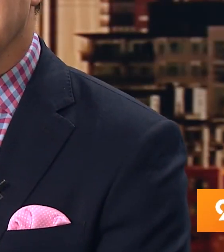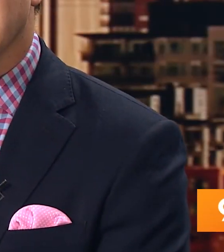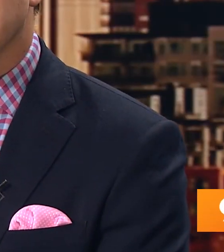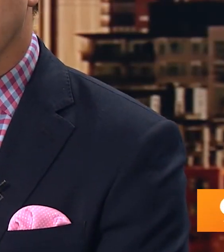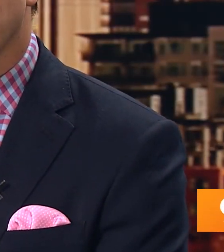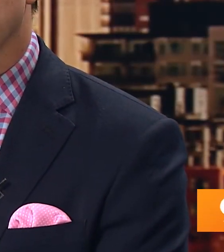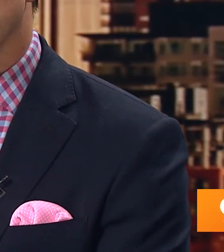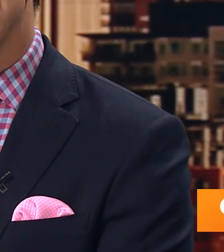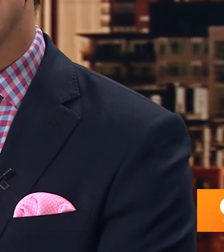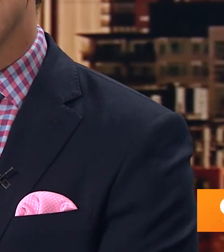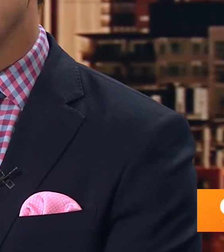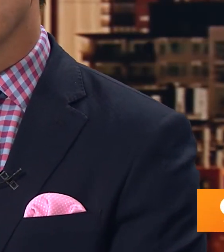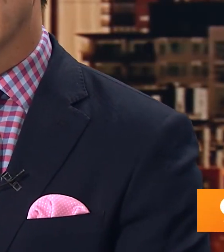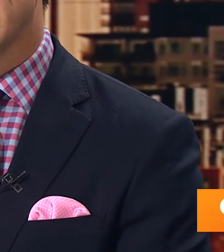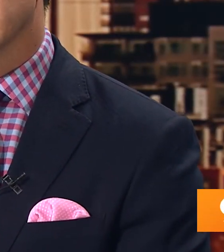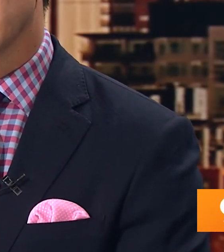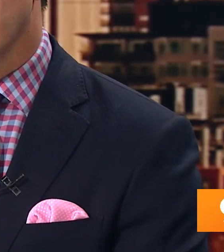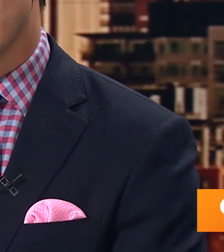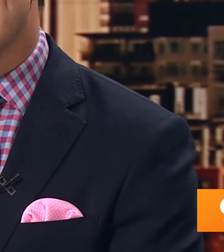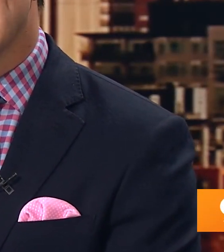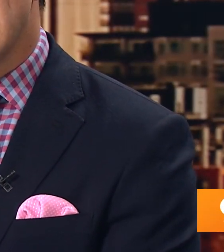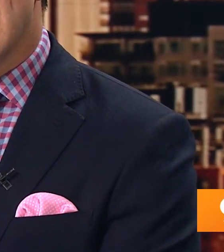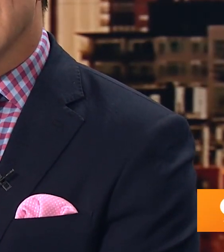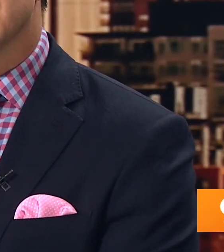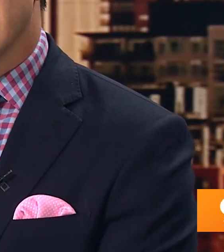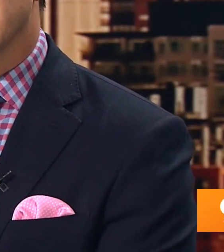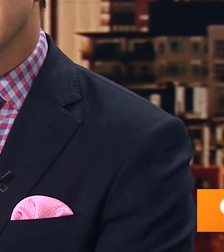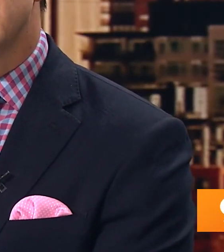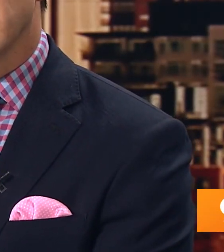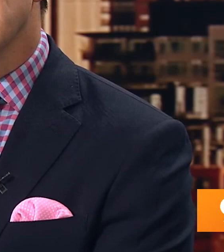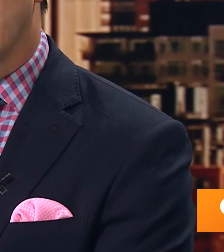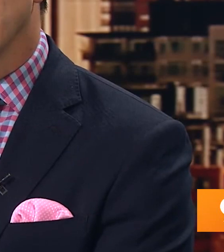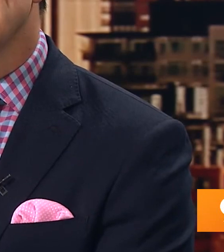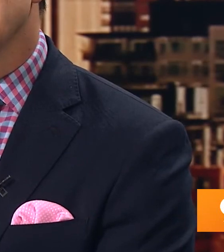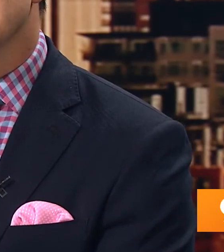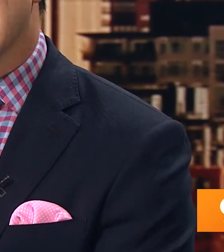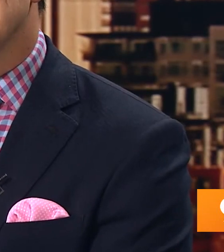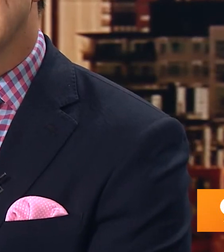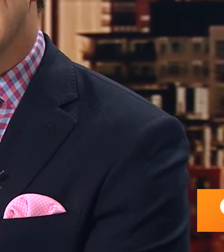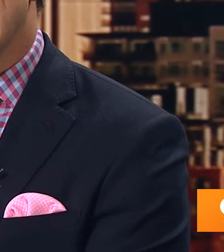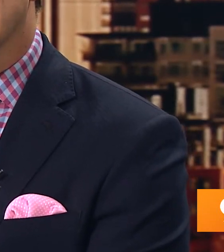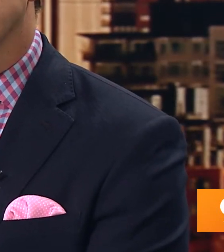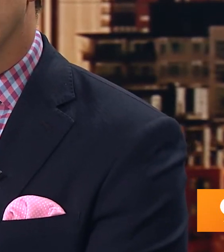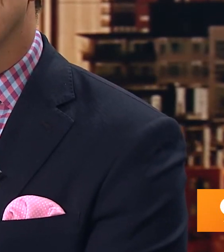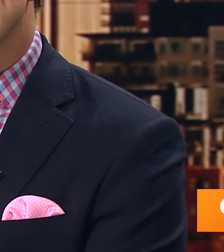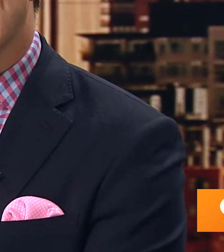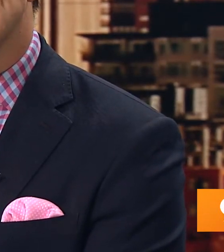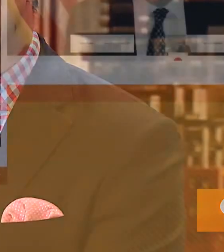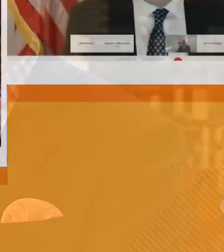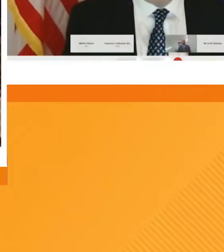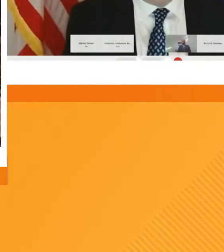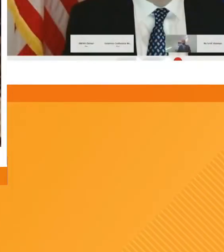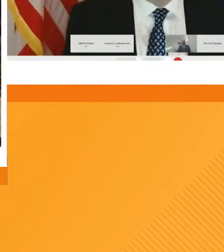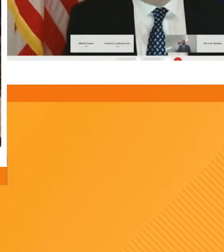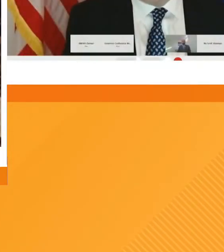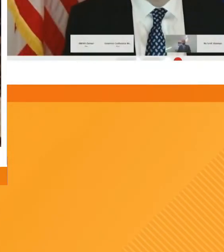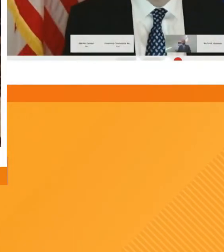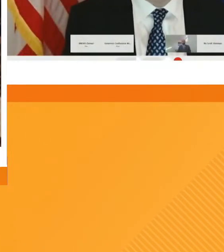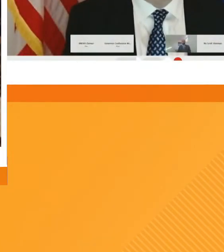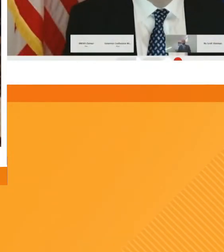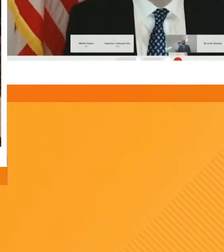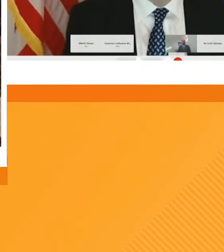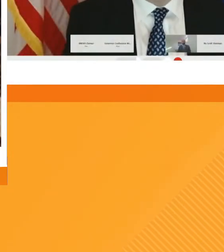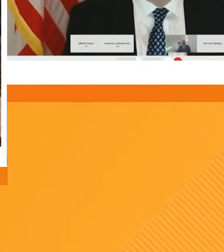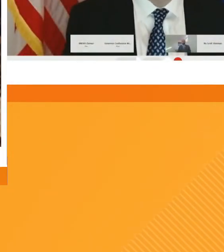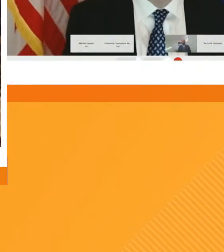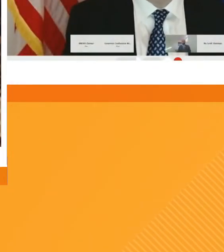Good afternoon, everyone. We are breaking into your regular programming as Governor Jared Polis shares an update on COVID-19 response here in